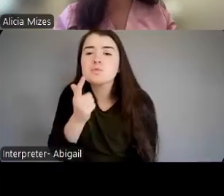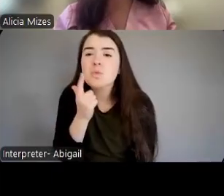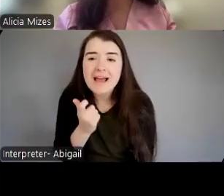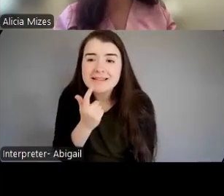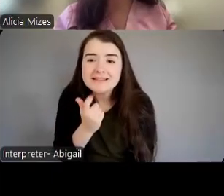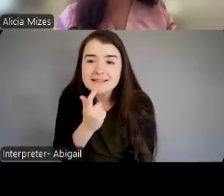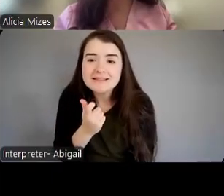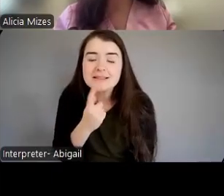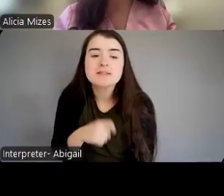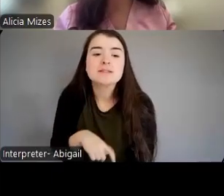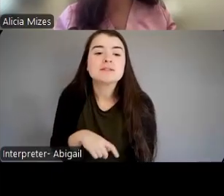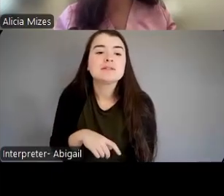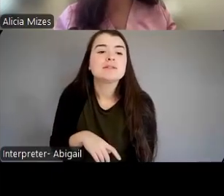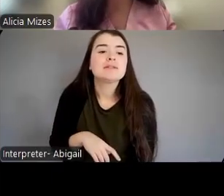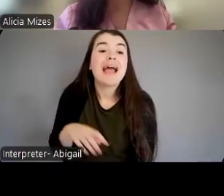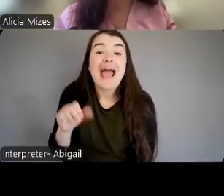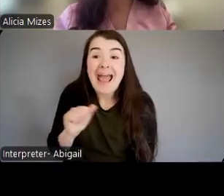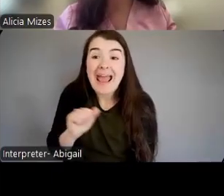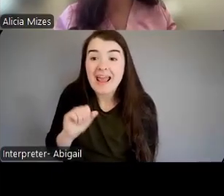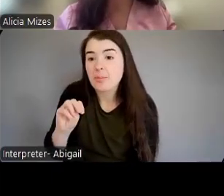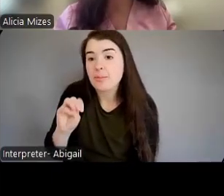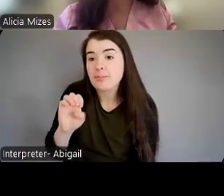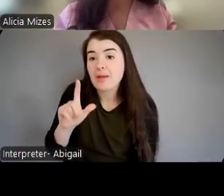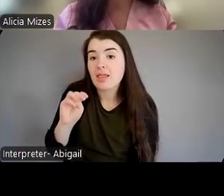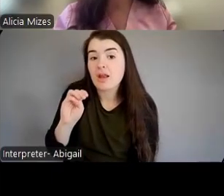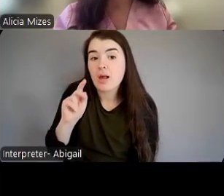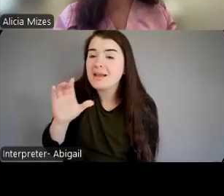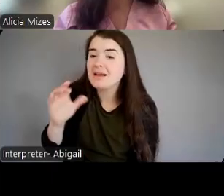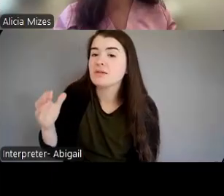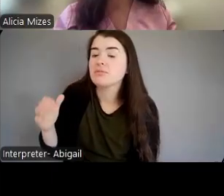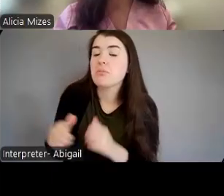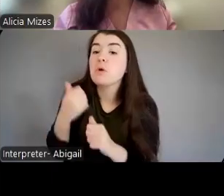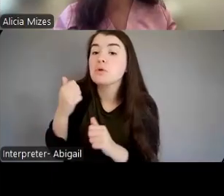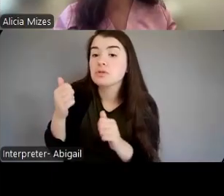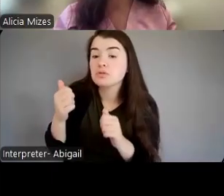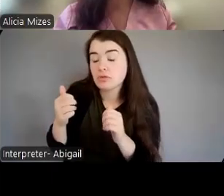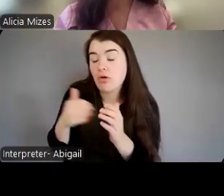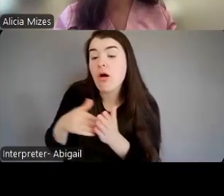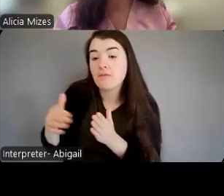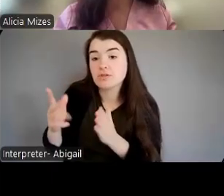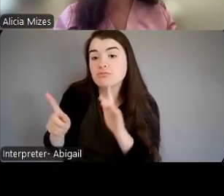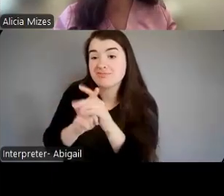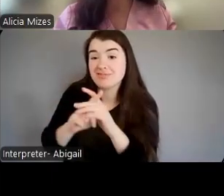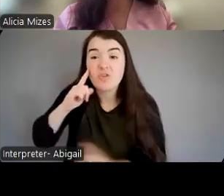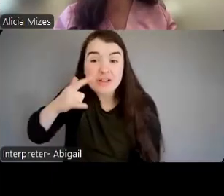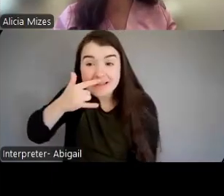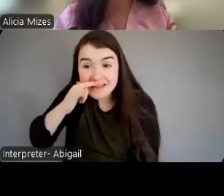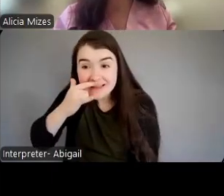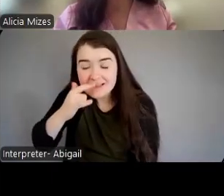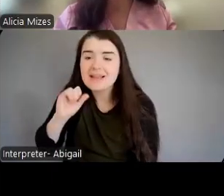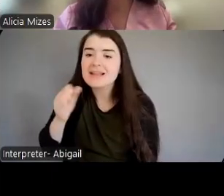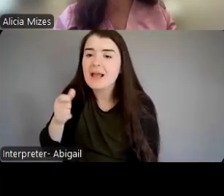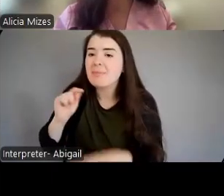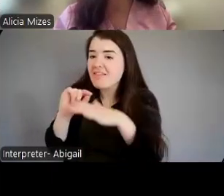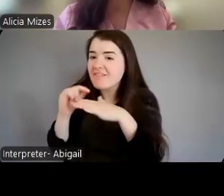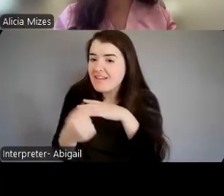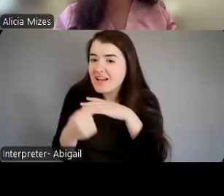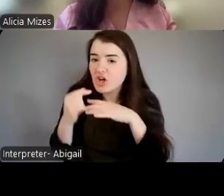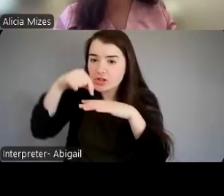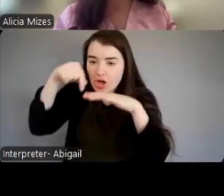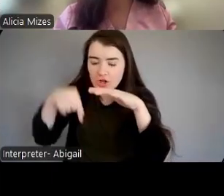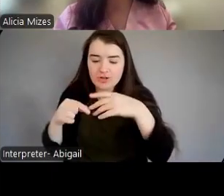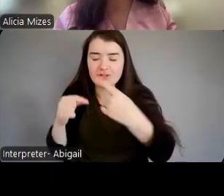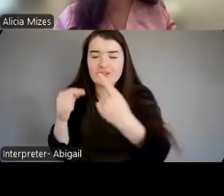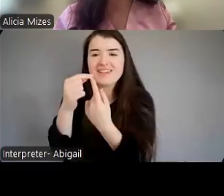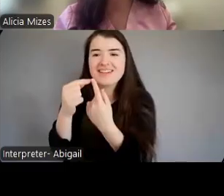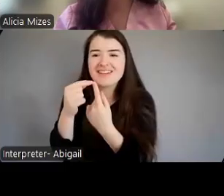and the amelanotic type is more common in kids. And you can get melanoma of the fingers, under the nails. So